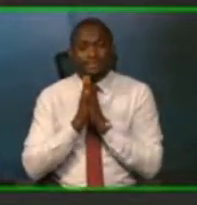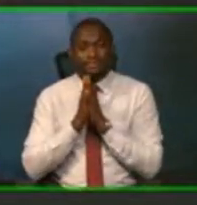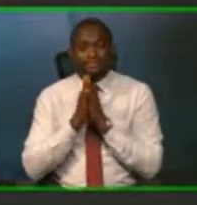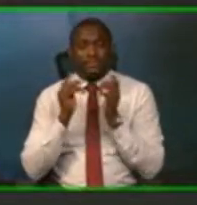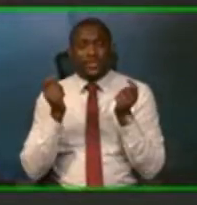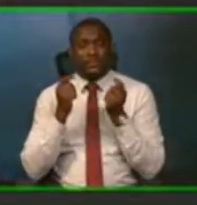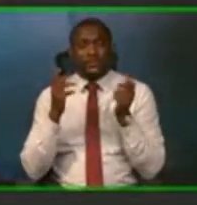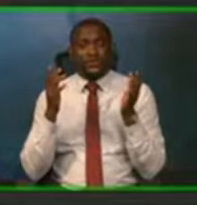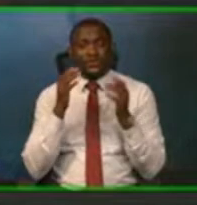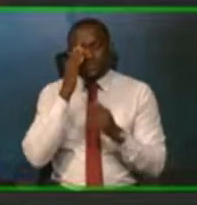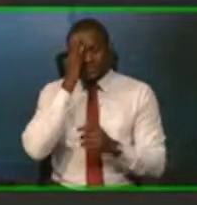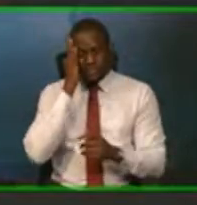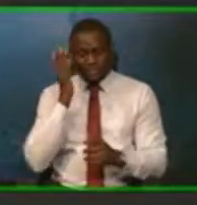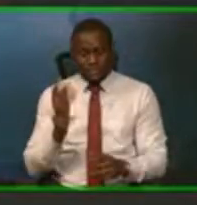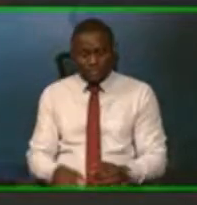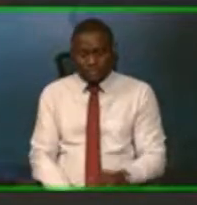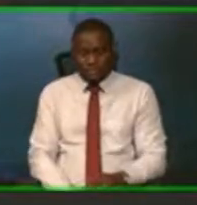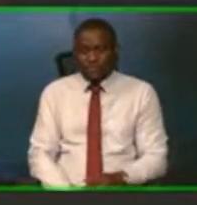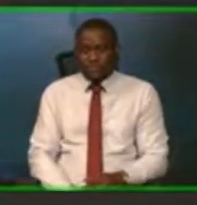Hallelujah.